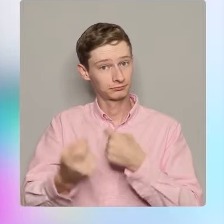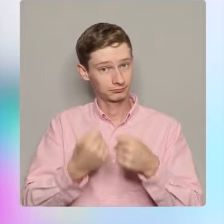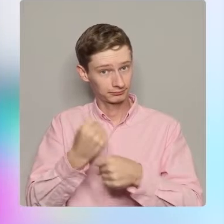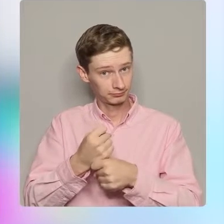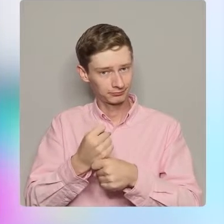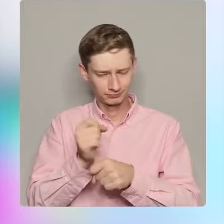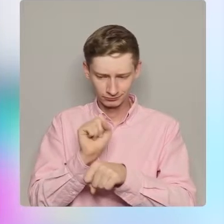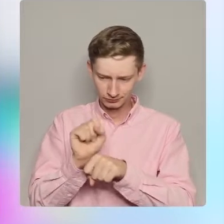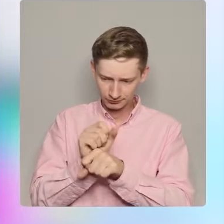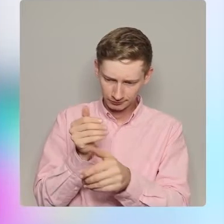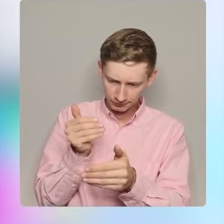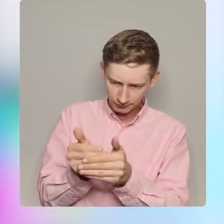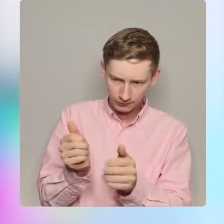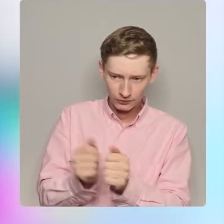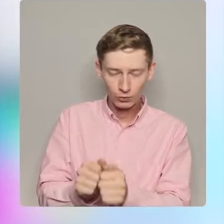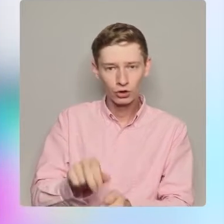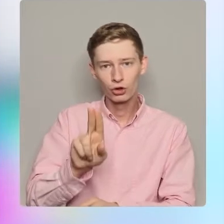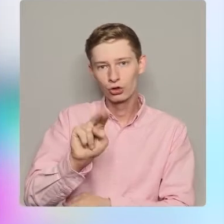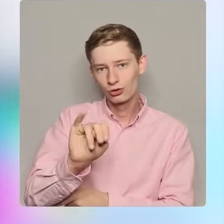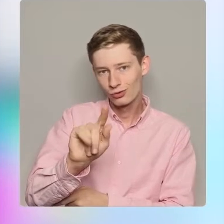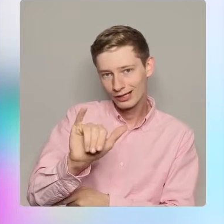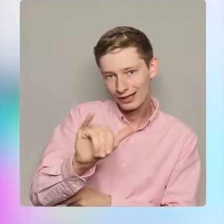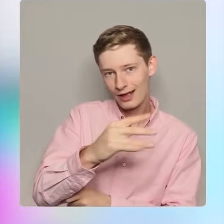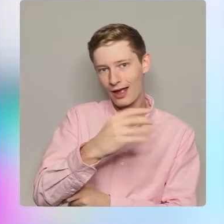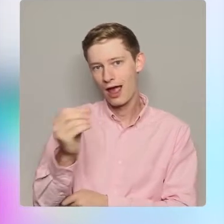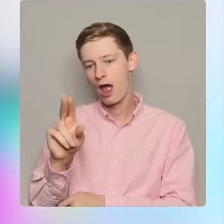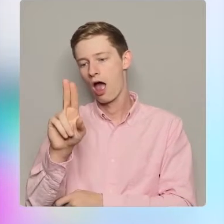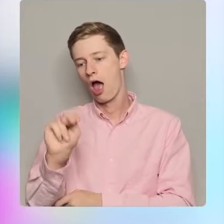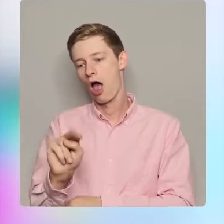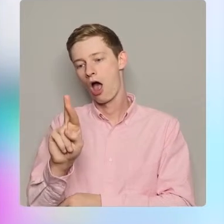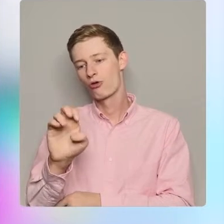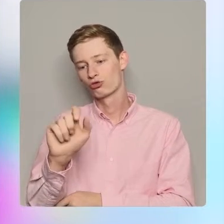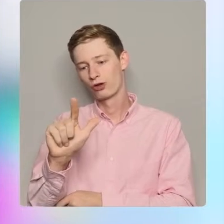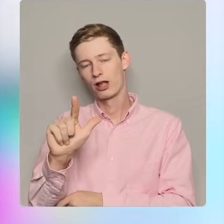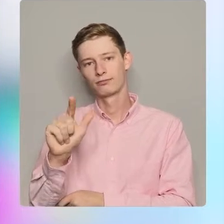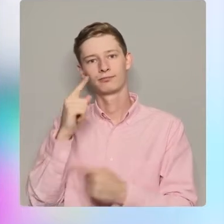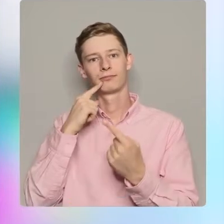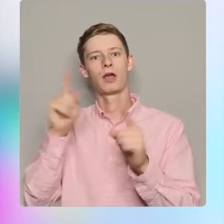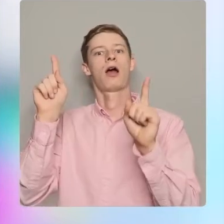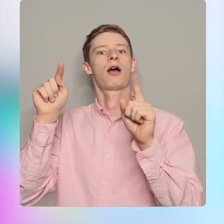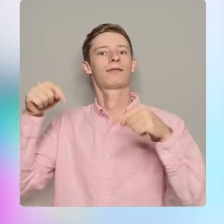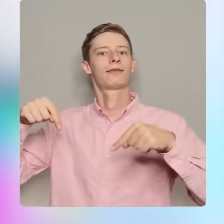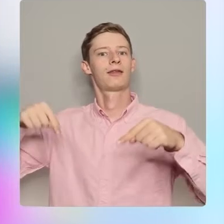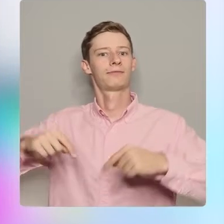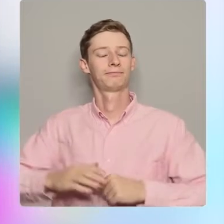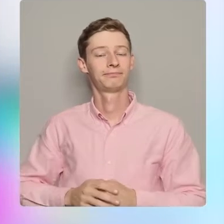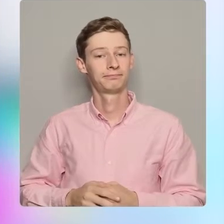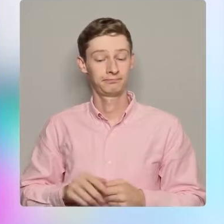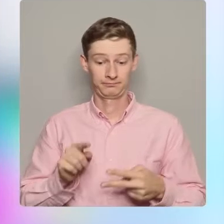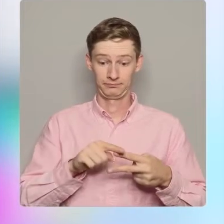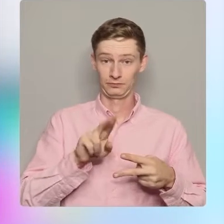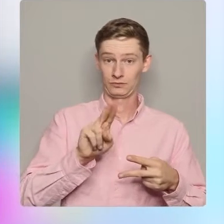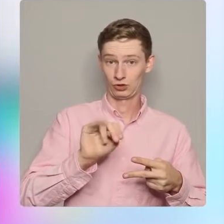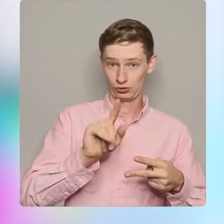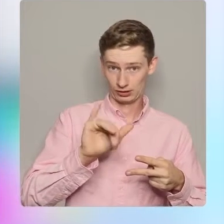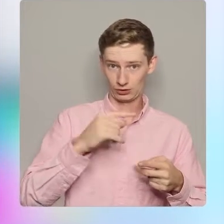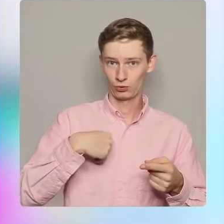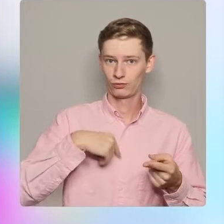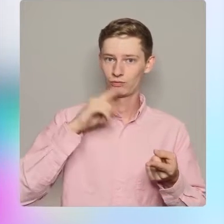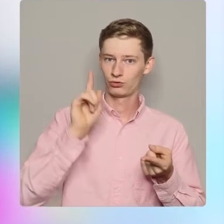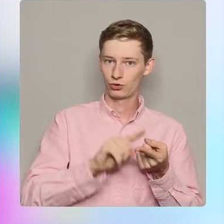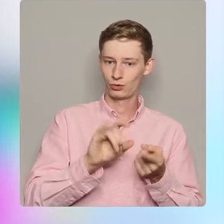Secondly, we are focusing on reducing build iteration time, which you have heard from you is a major pain point.